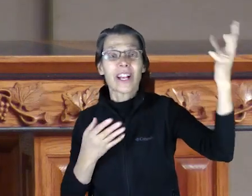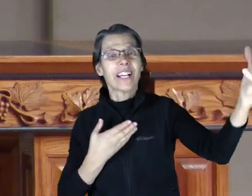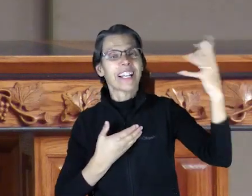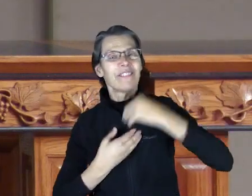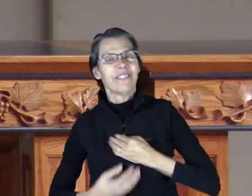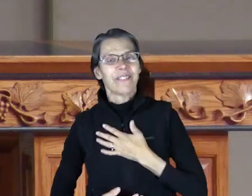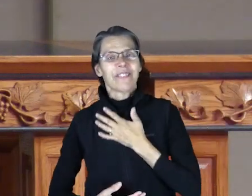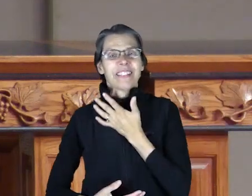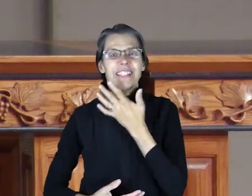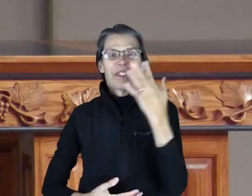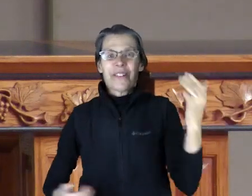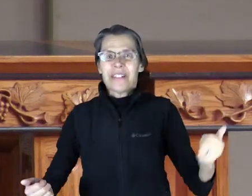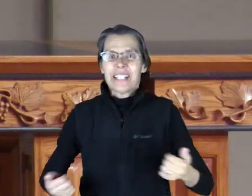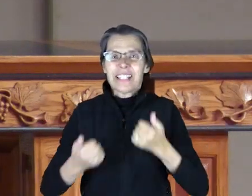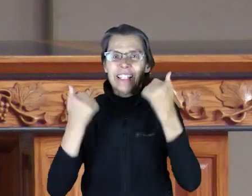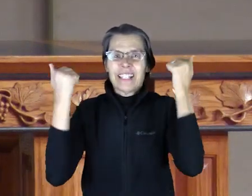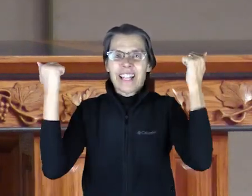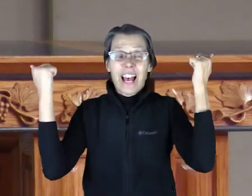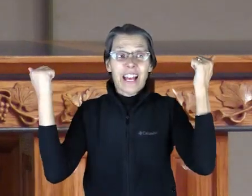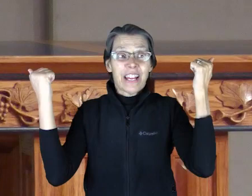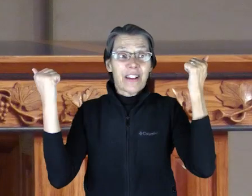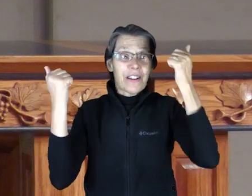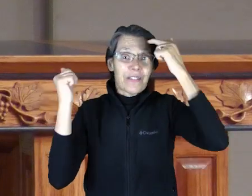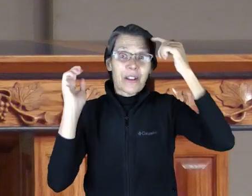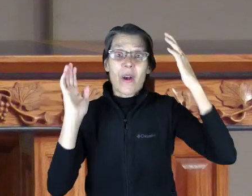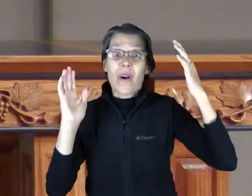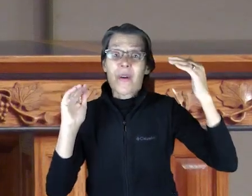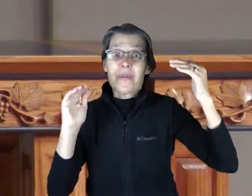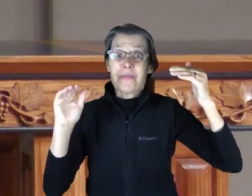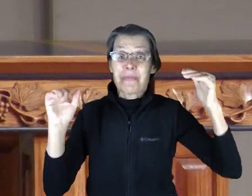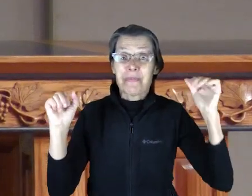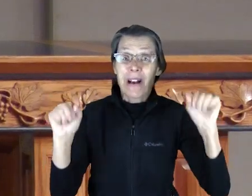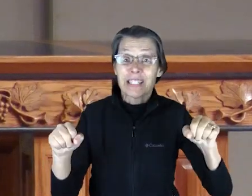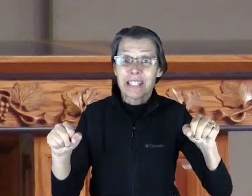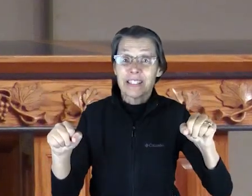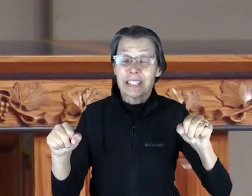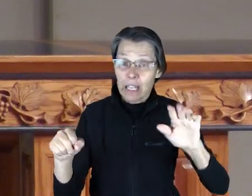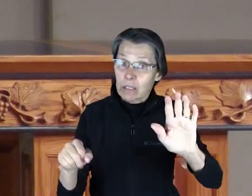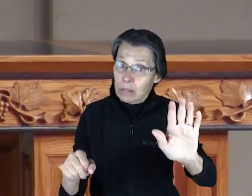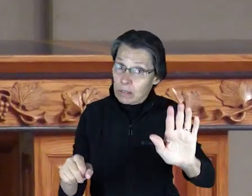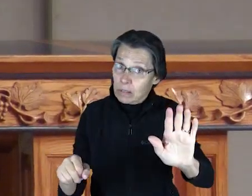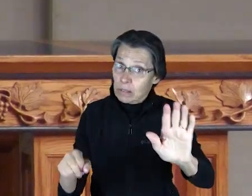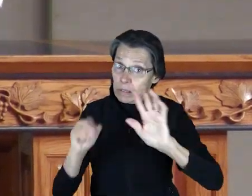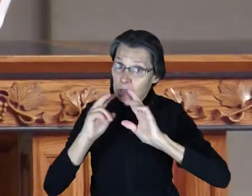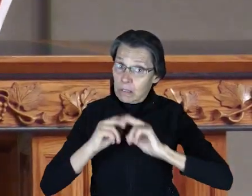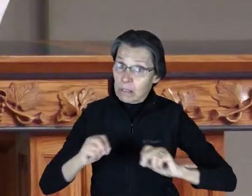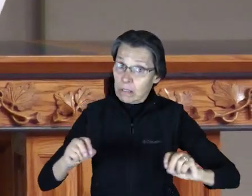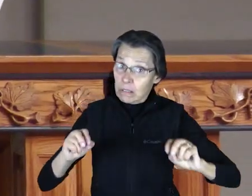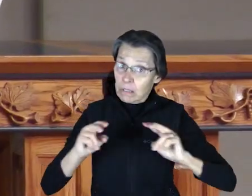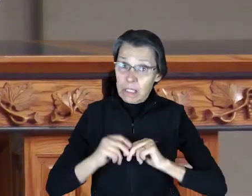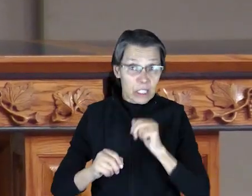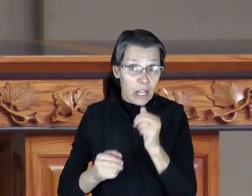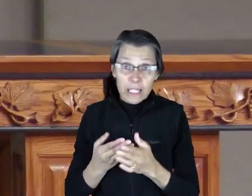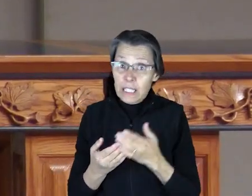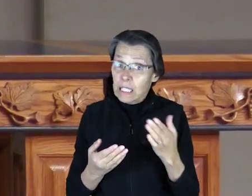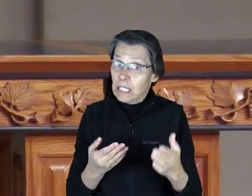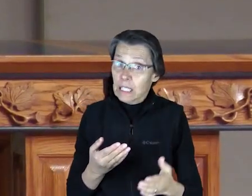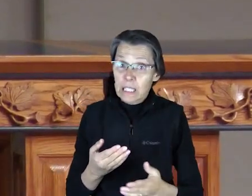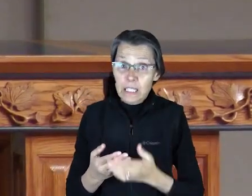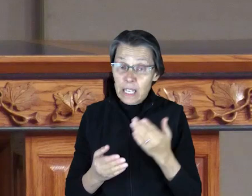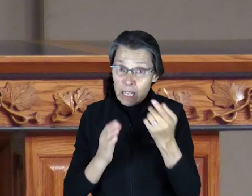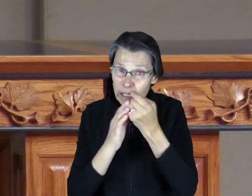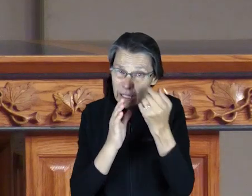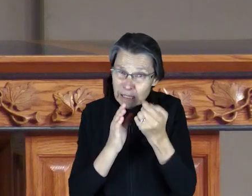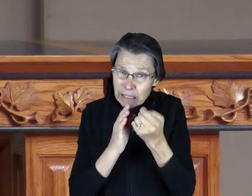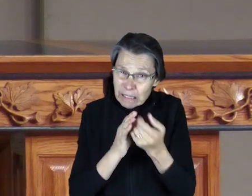life, with those things that are life-giving, with those things that are filled with growth and possibility. And it won't be